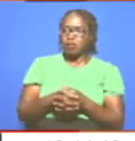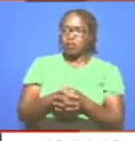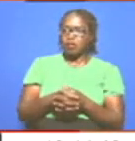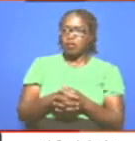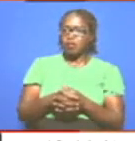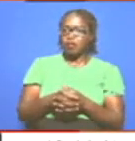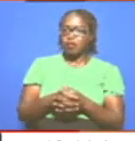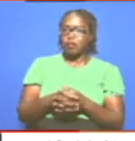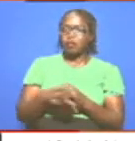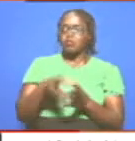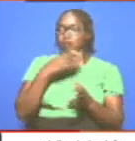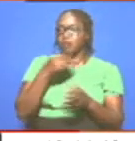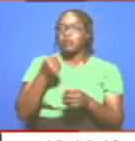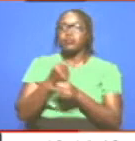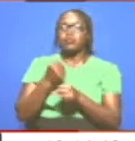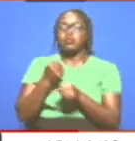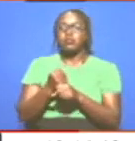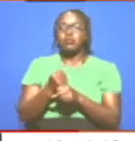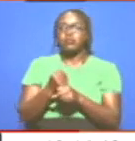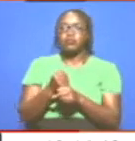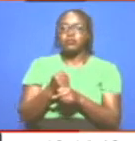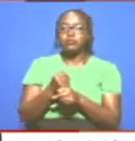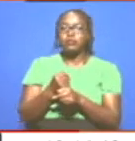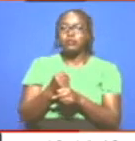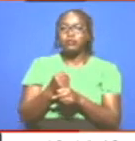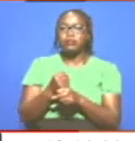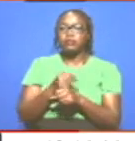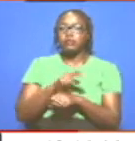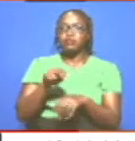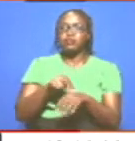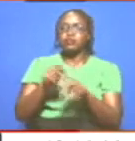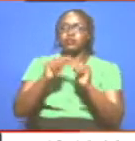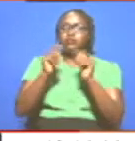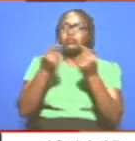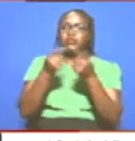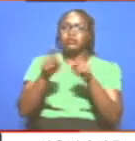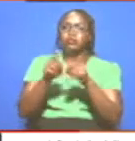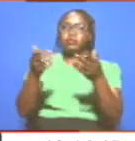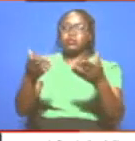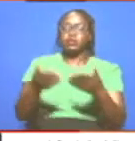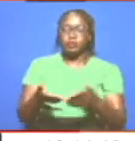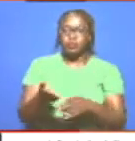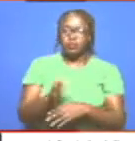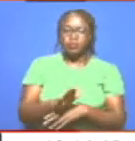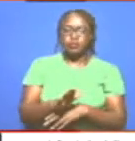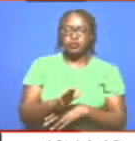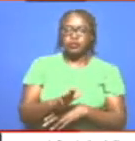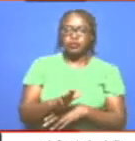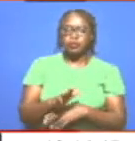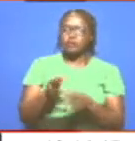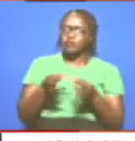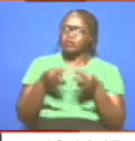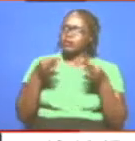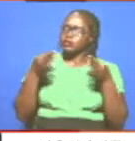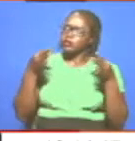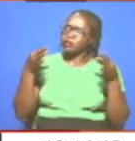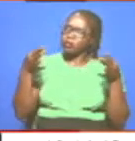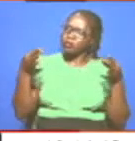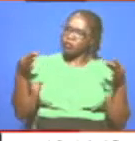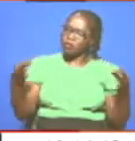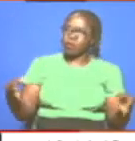Obviously, men's we are working. We need to bring our national team on the ground now, because it's a long time now we don't have a team,